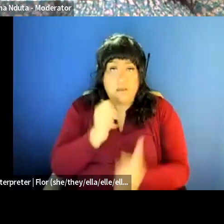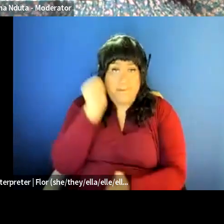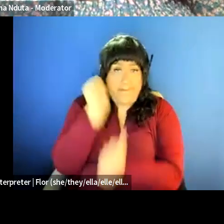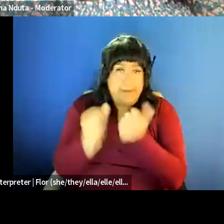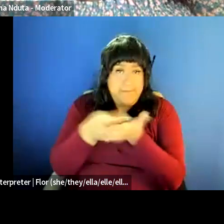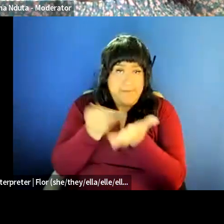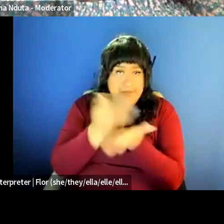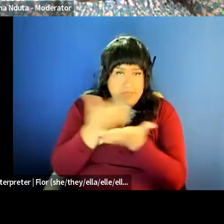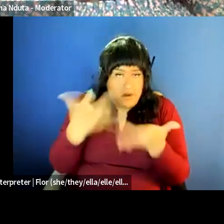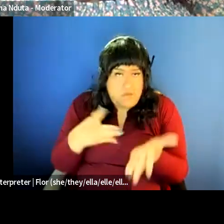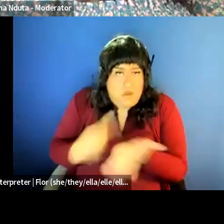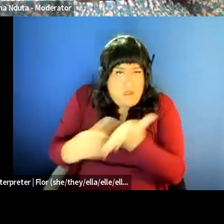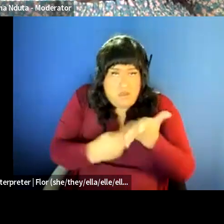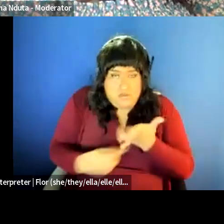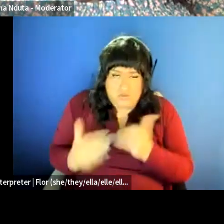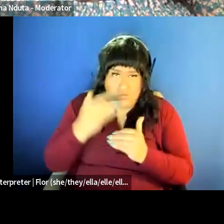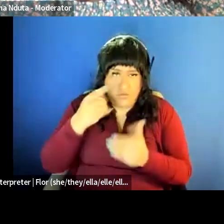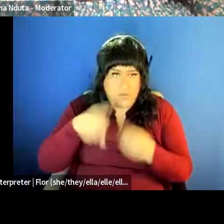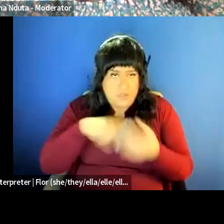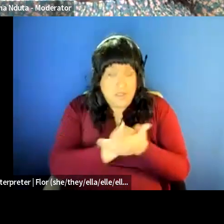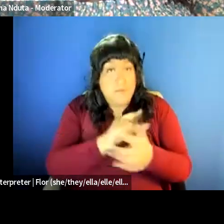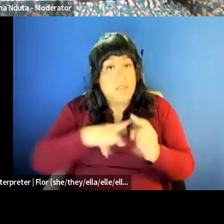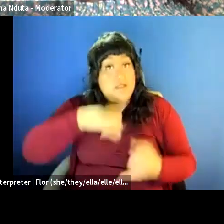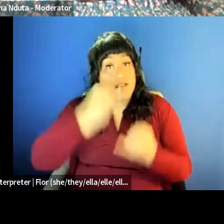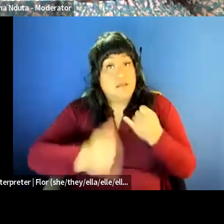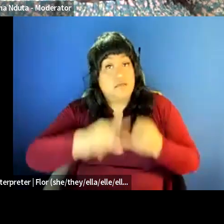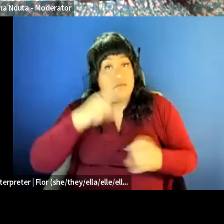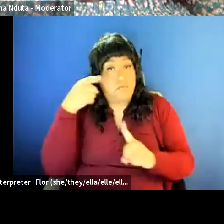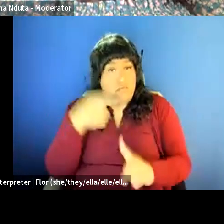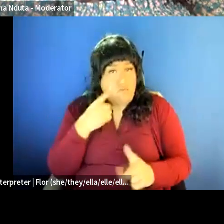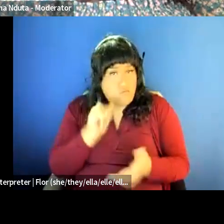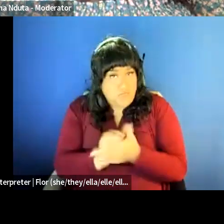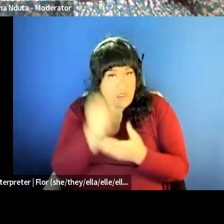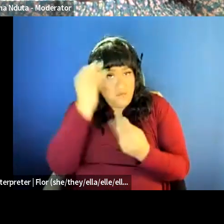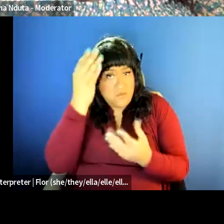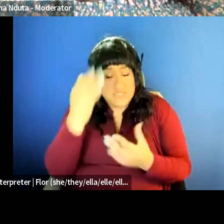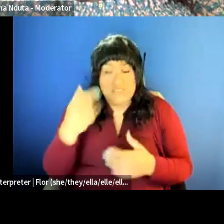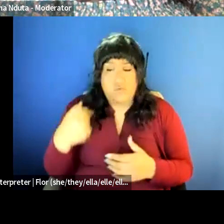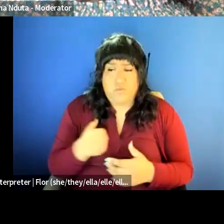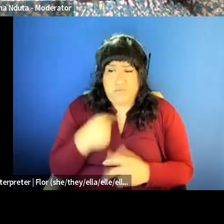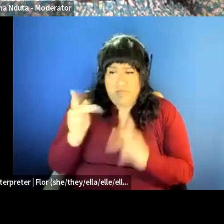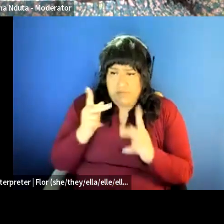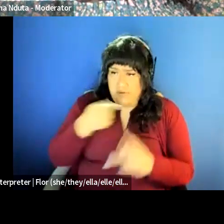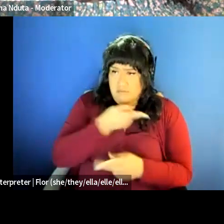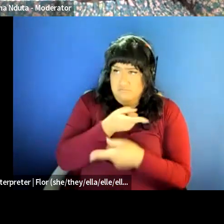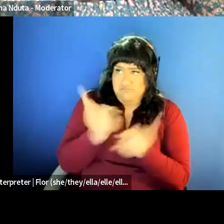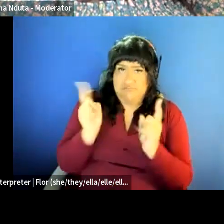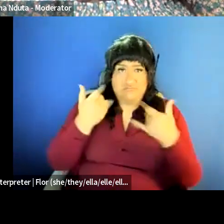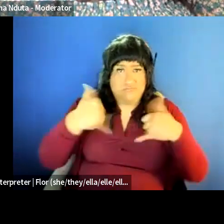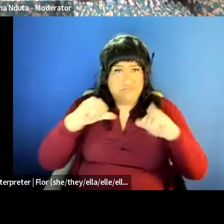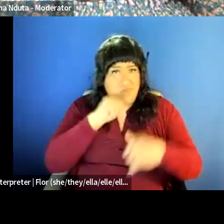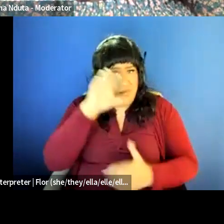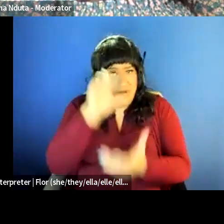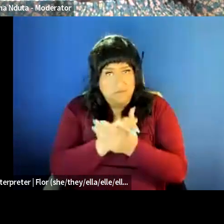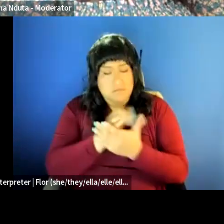So I don't want to get too in the weeds about that. But the last point about that is that people still don't believe that a